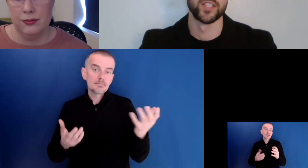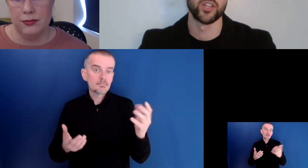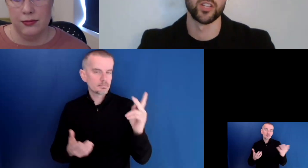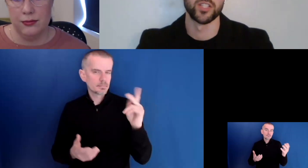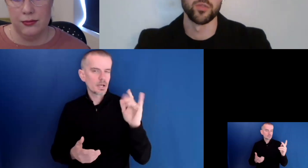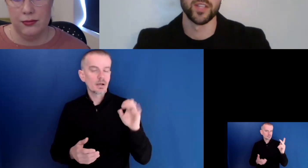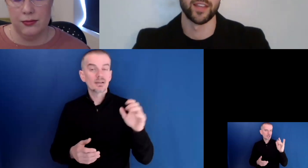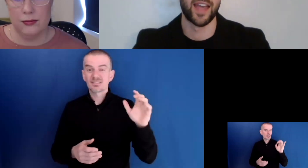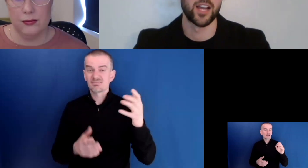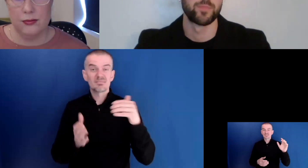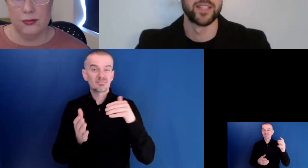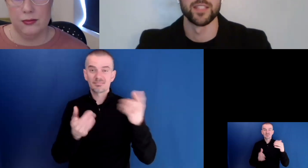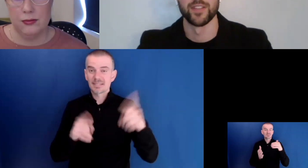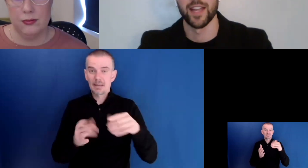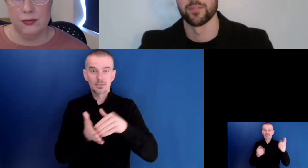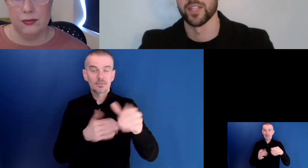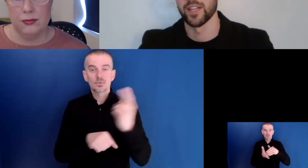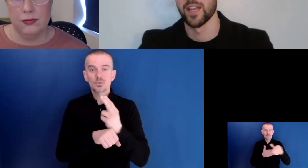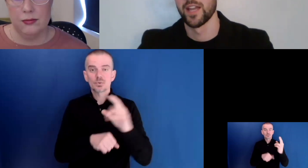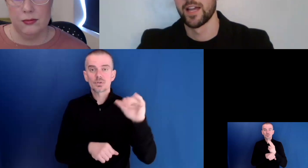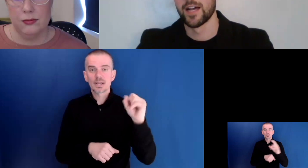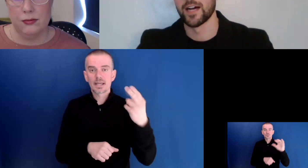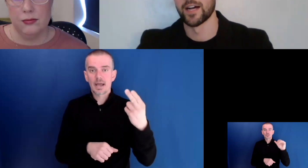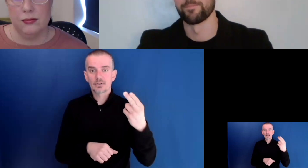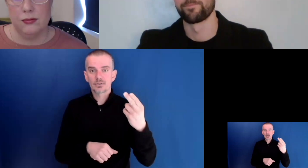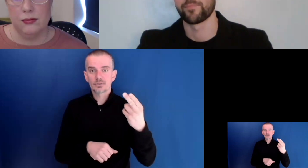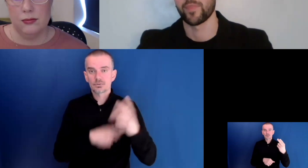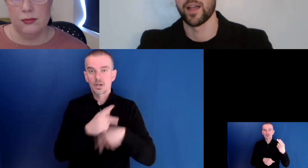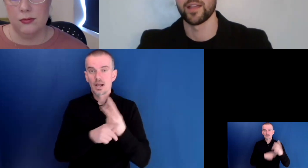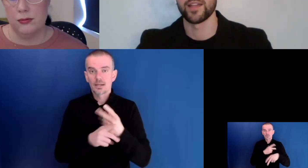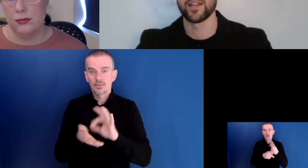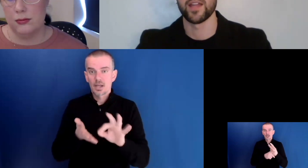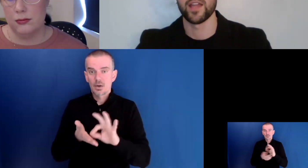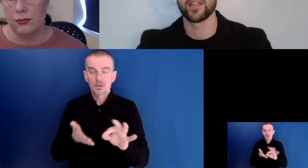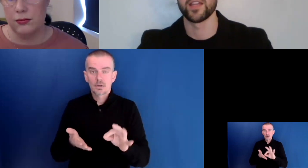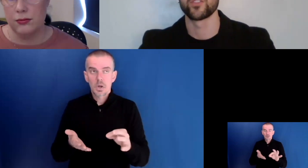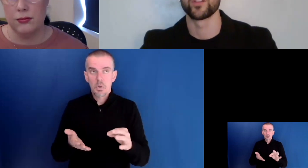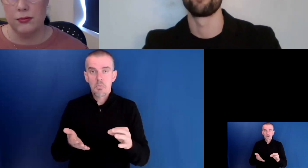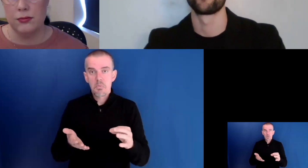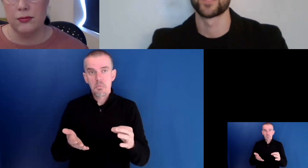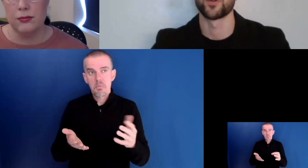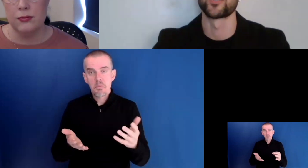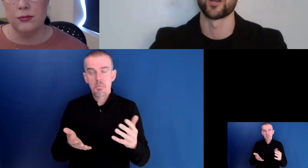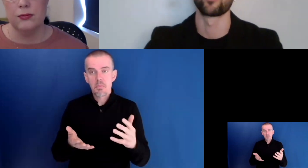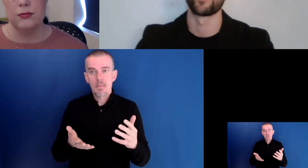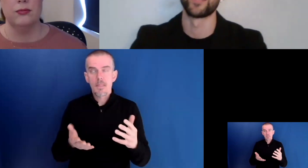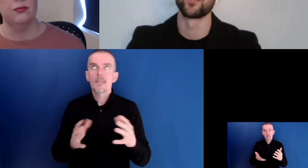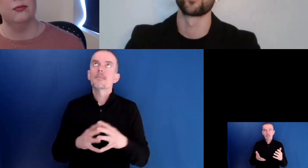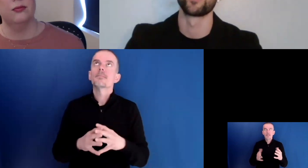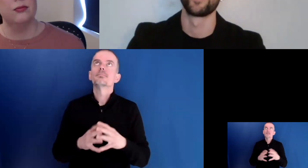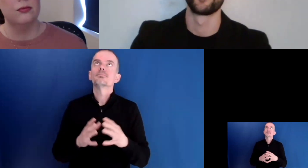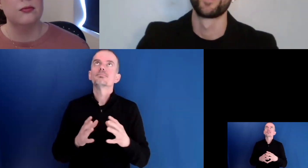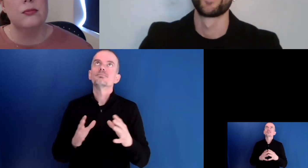your organization is using the cash basis of accounting, um, I- in so in general, I